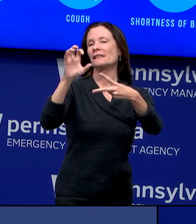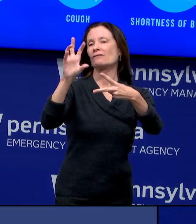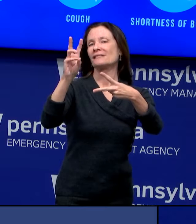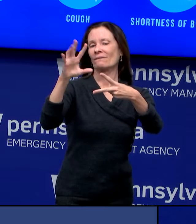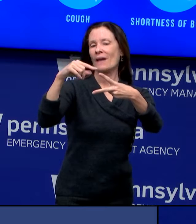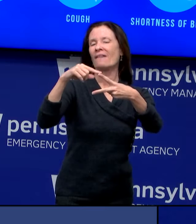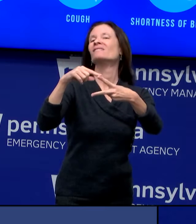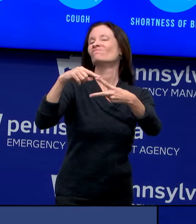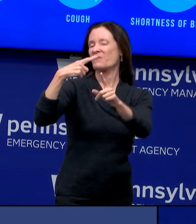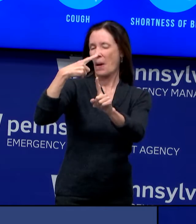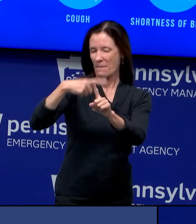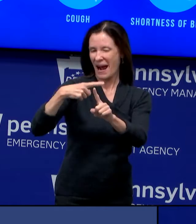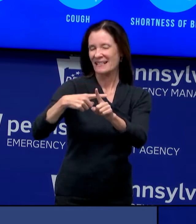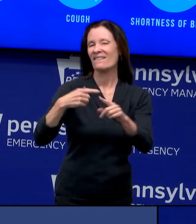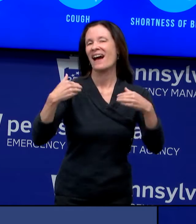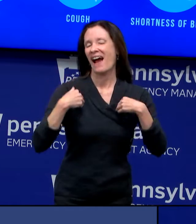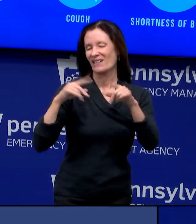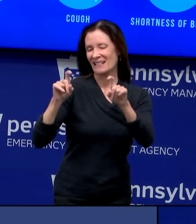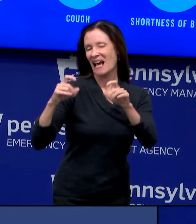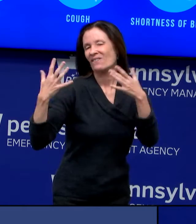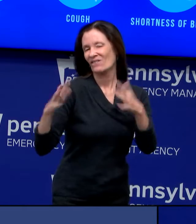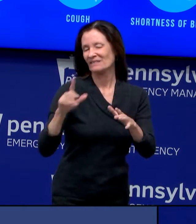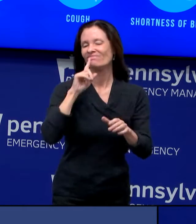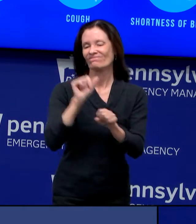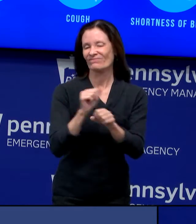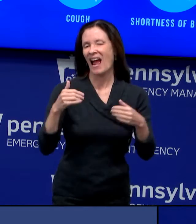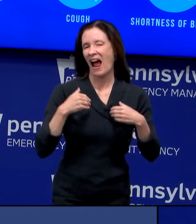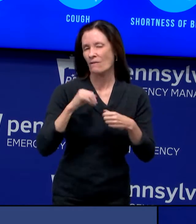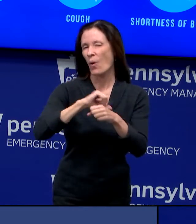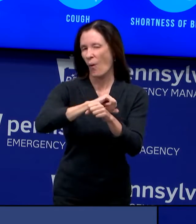As of 12 a.m. today, there are